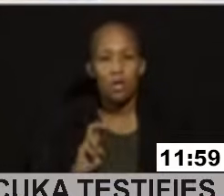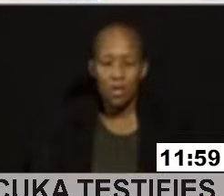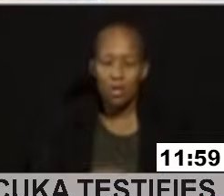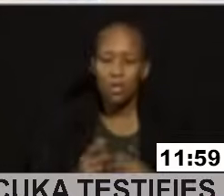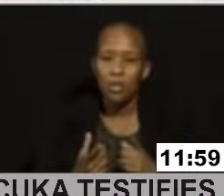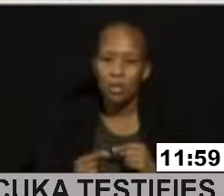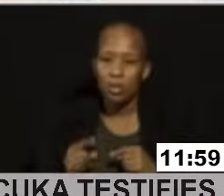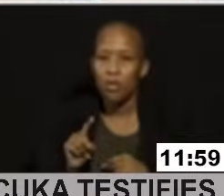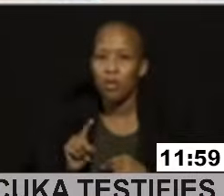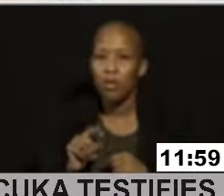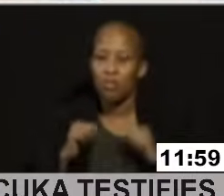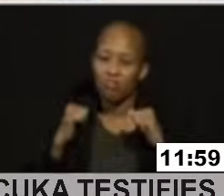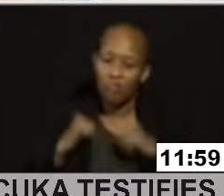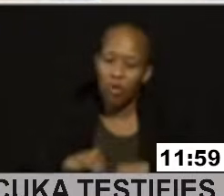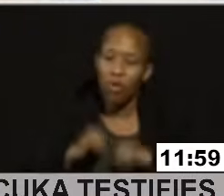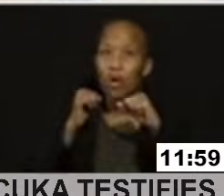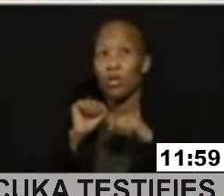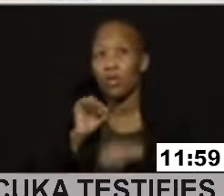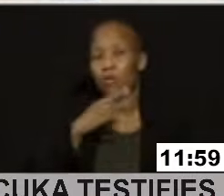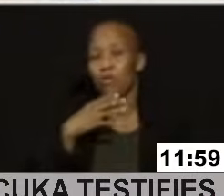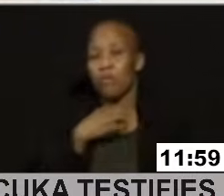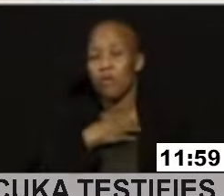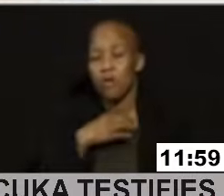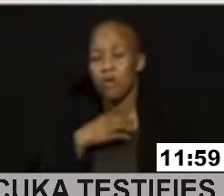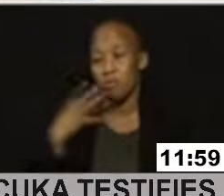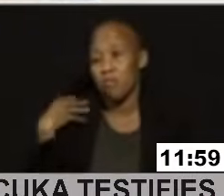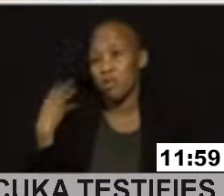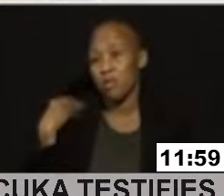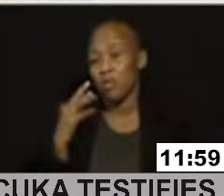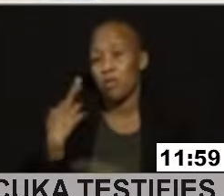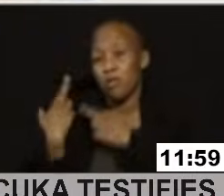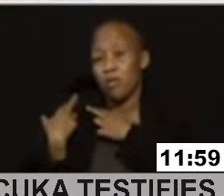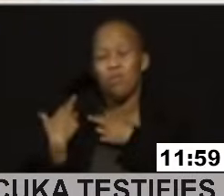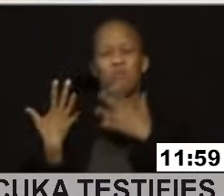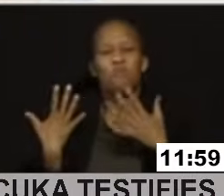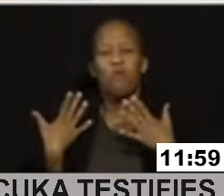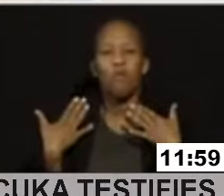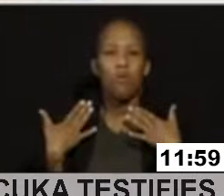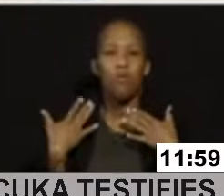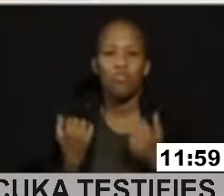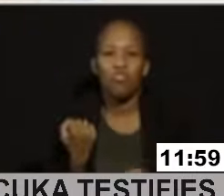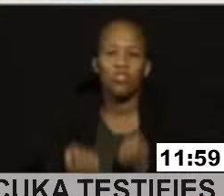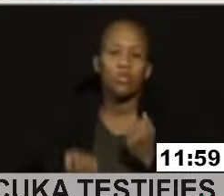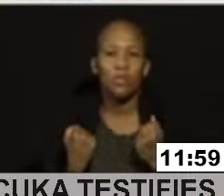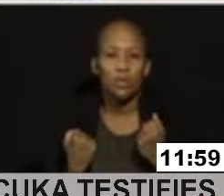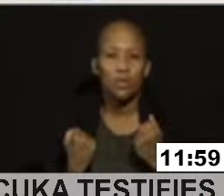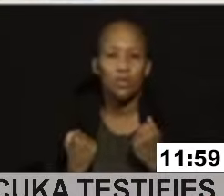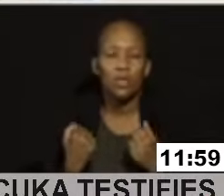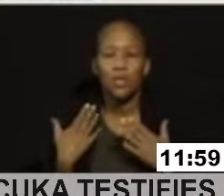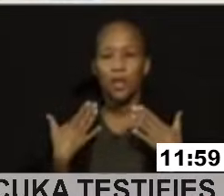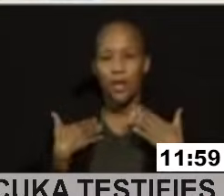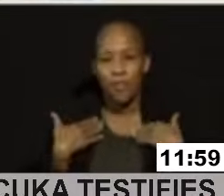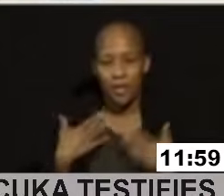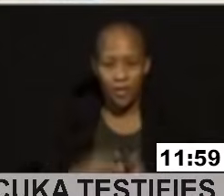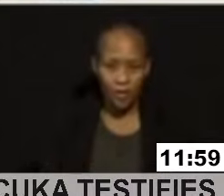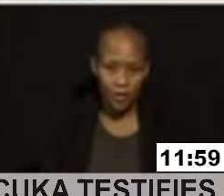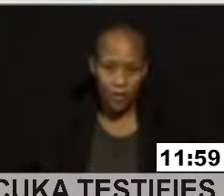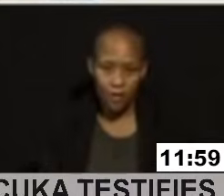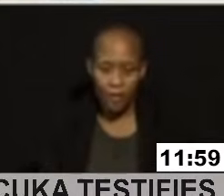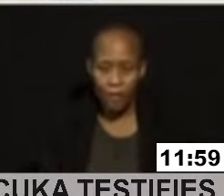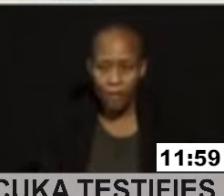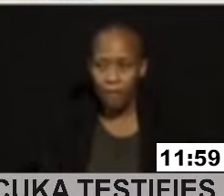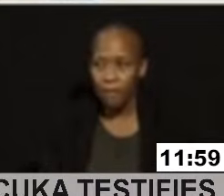of the Cabinet Minister responsible for the administration of justice. And I want